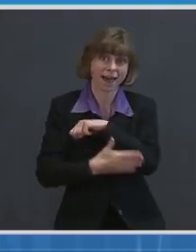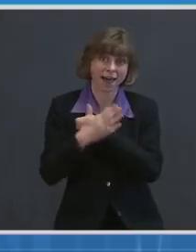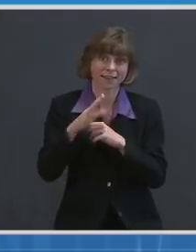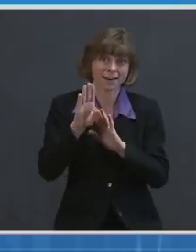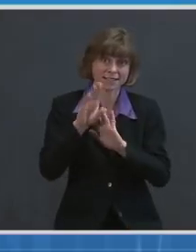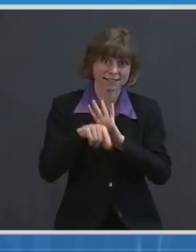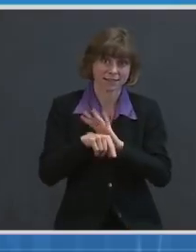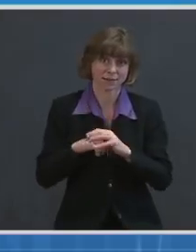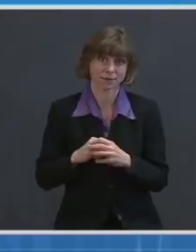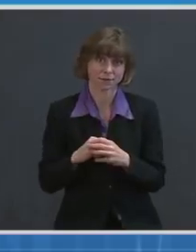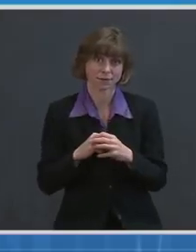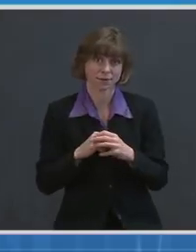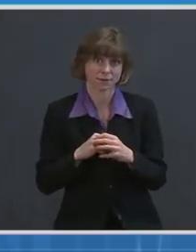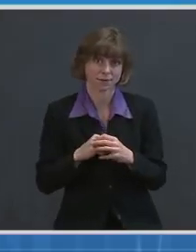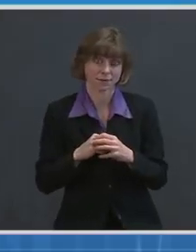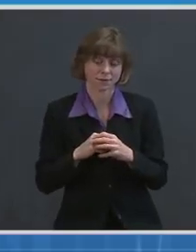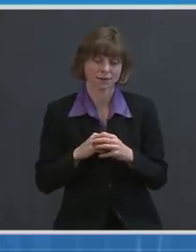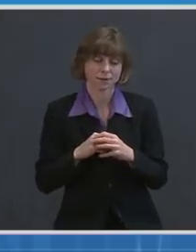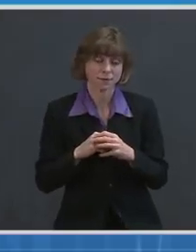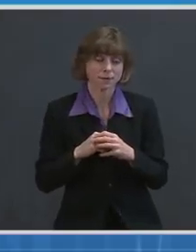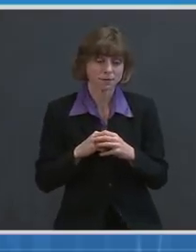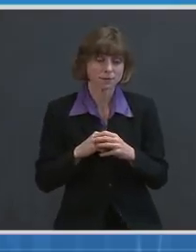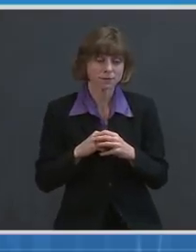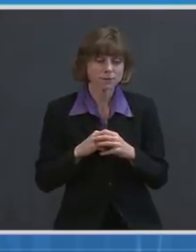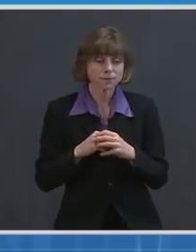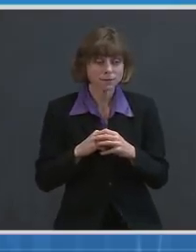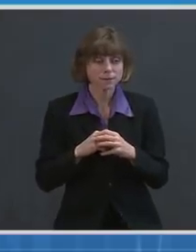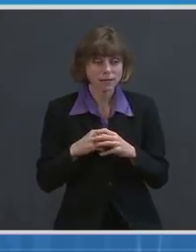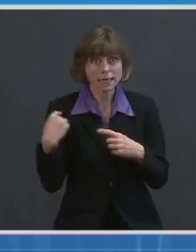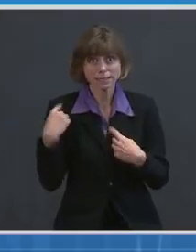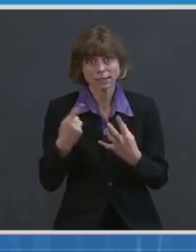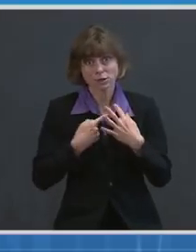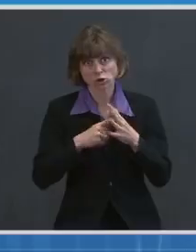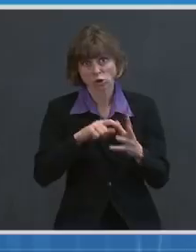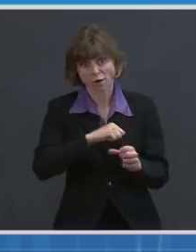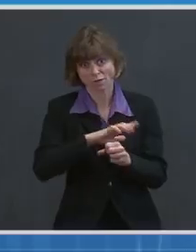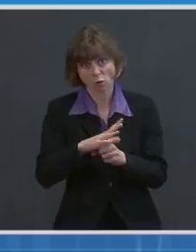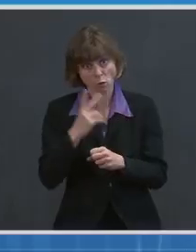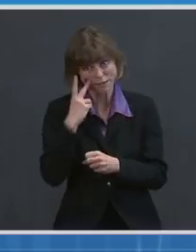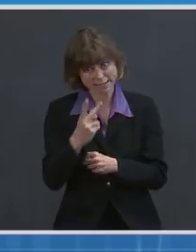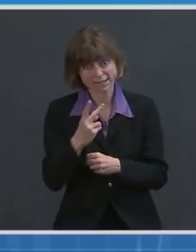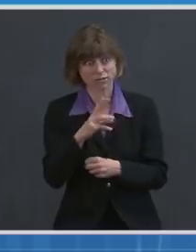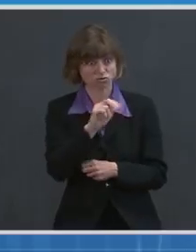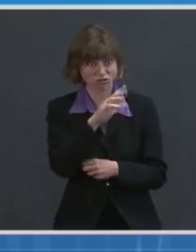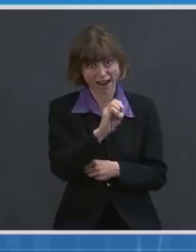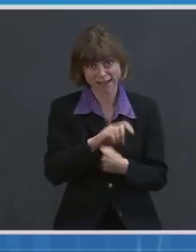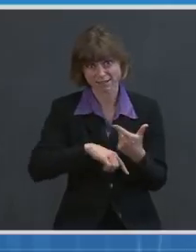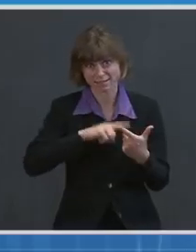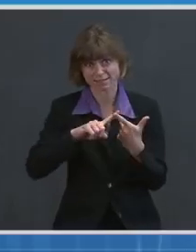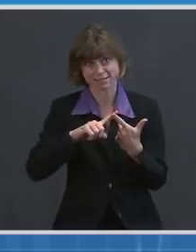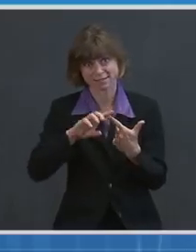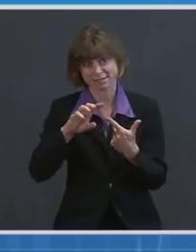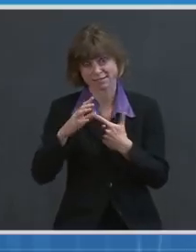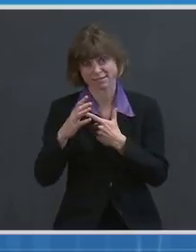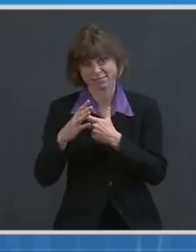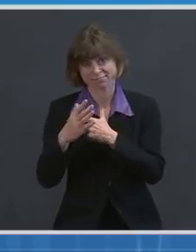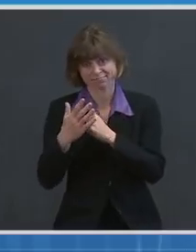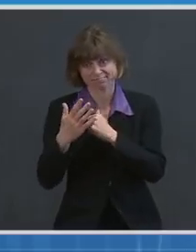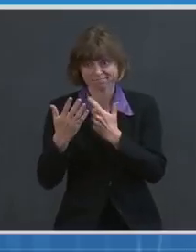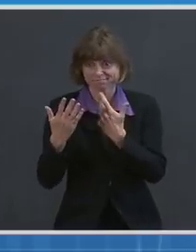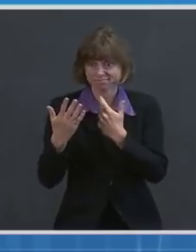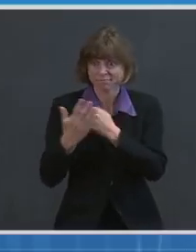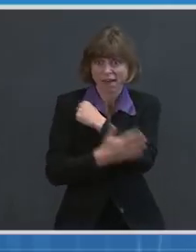this pandemic, we have all seen that factors, like race, ethnicity, rural versus urban